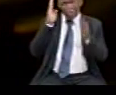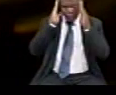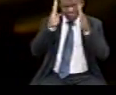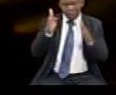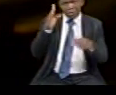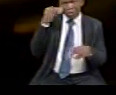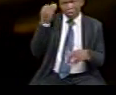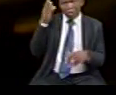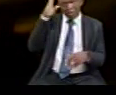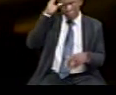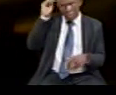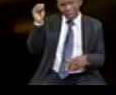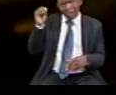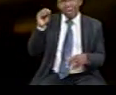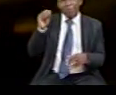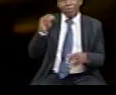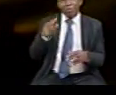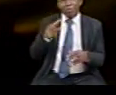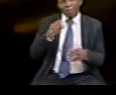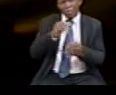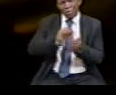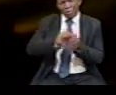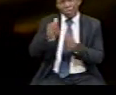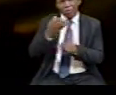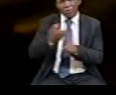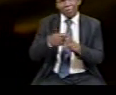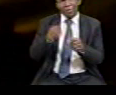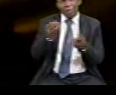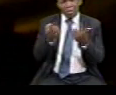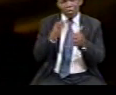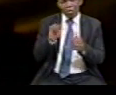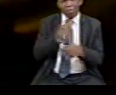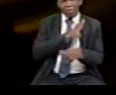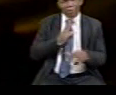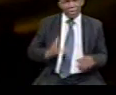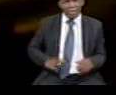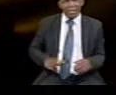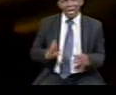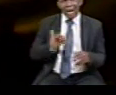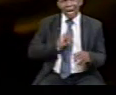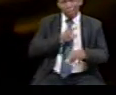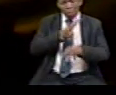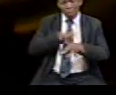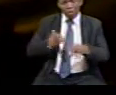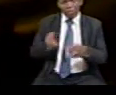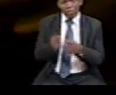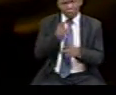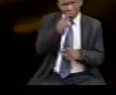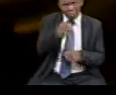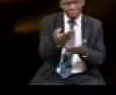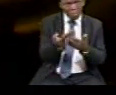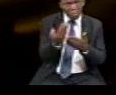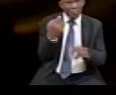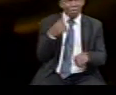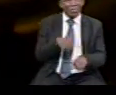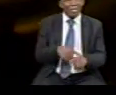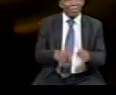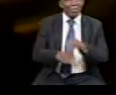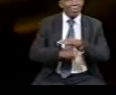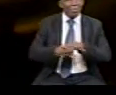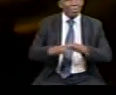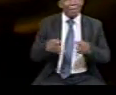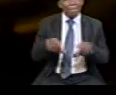of man on the coming of the Lord Jesus Christ. But you say, I'm warning you beforehand. Do not allow those things to make